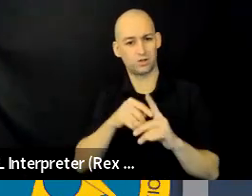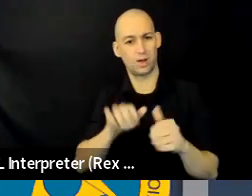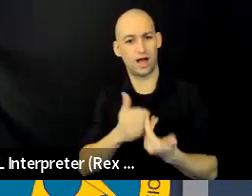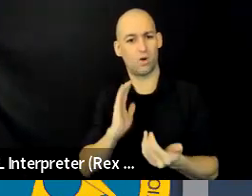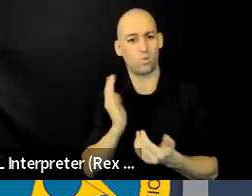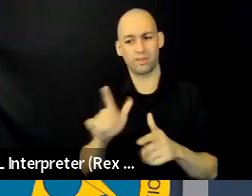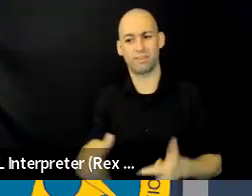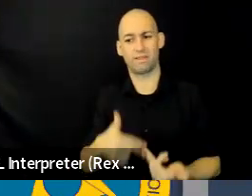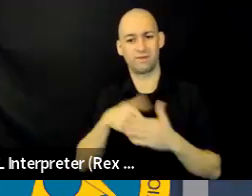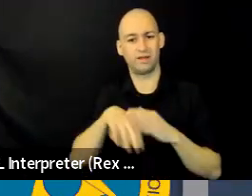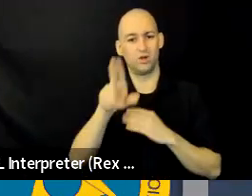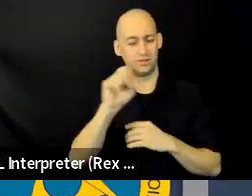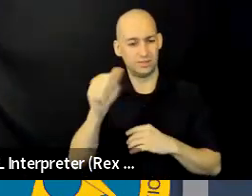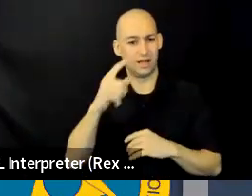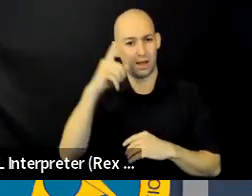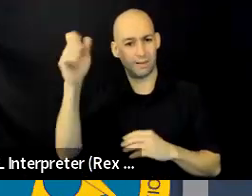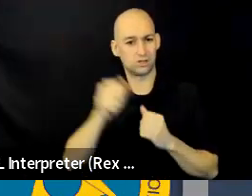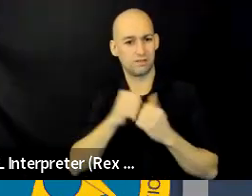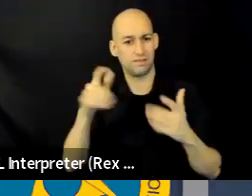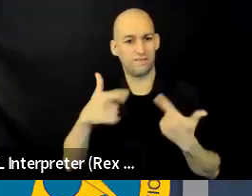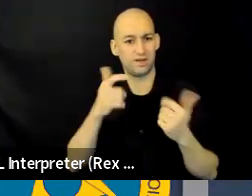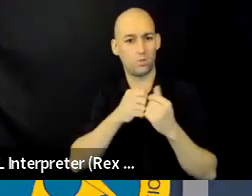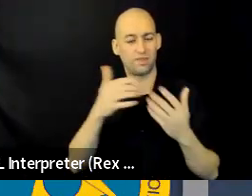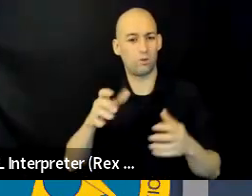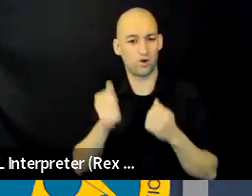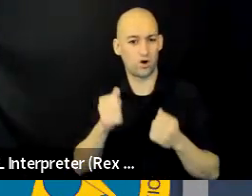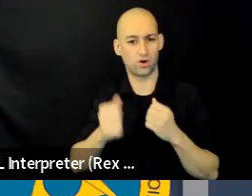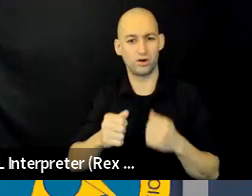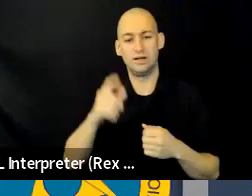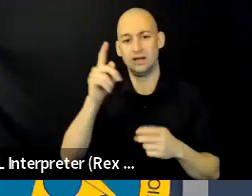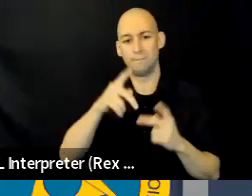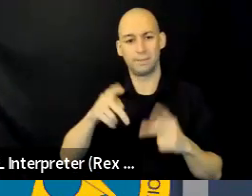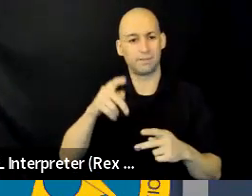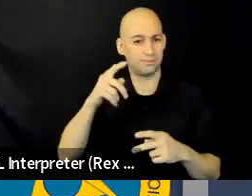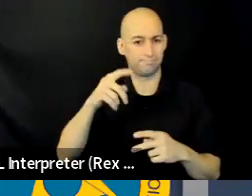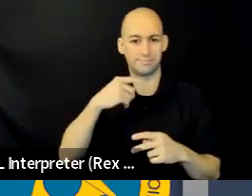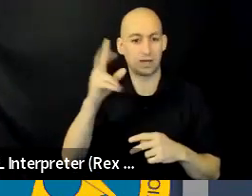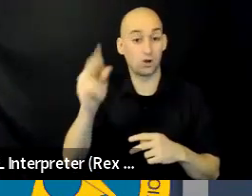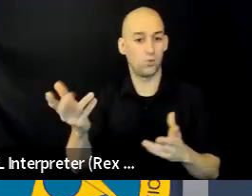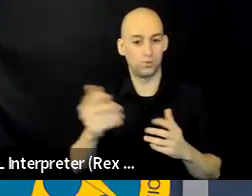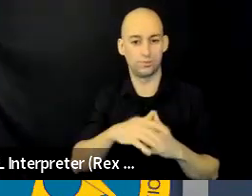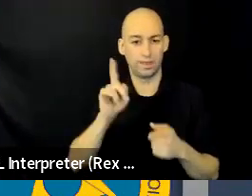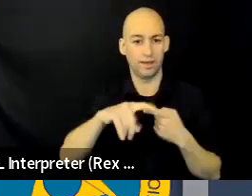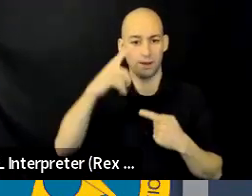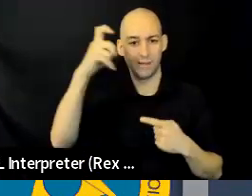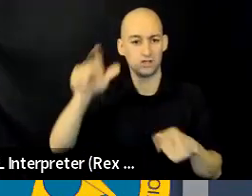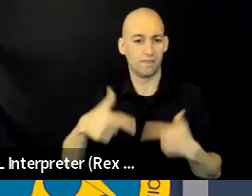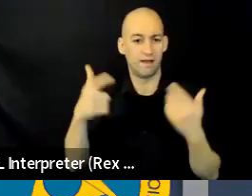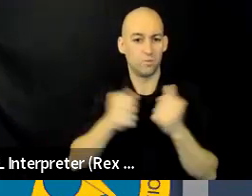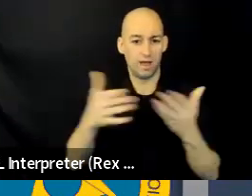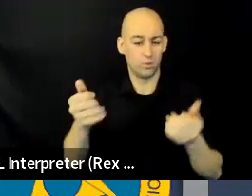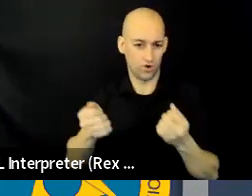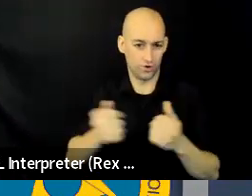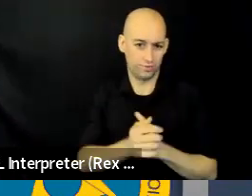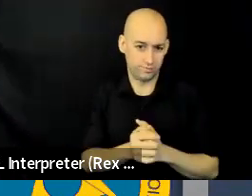U.S. And if you could imagine living without a car, the answer to that question is, for many, a resounding no. This experience was one of many that led me